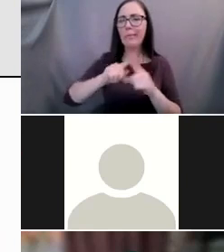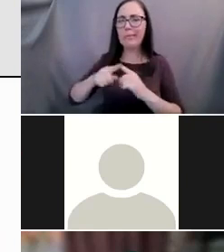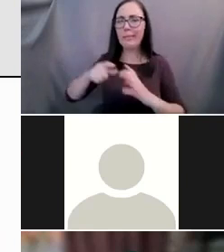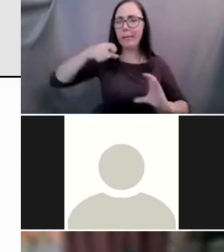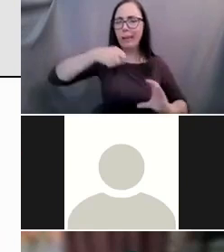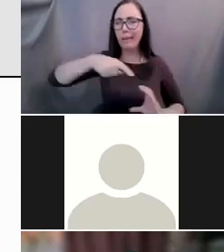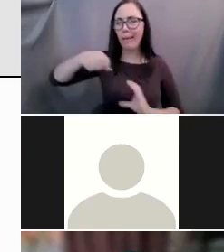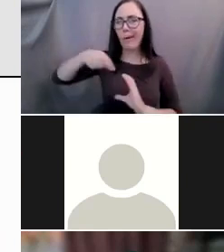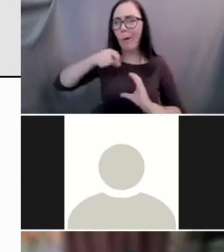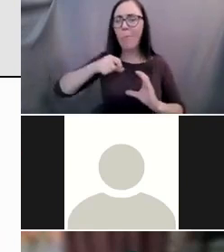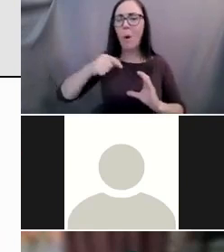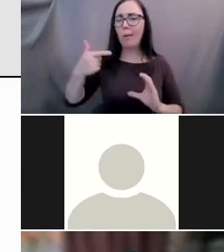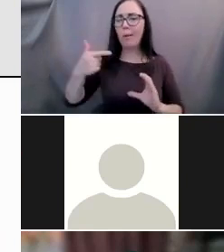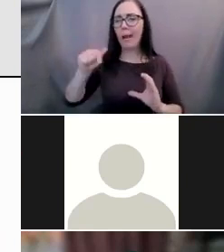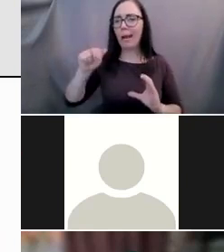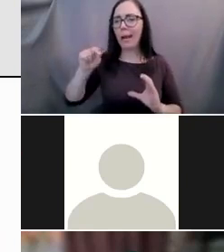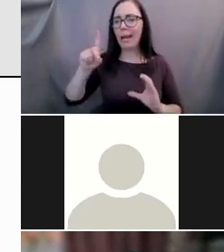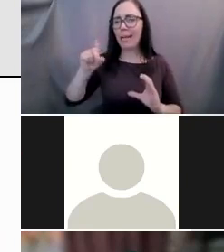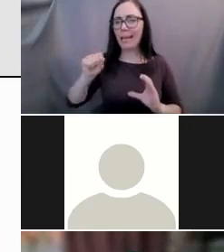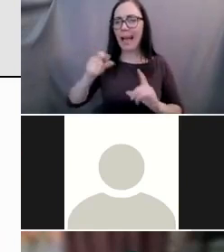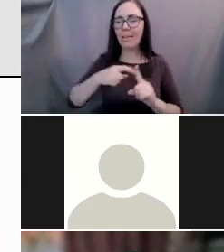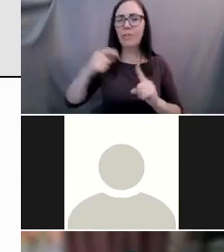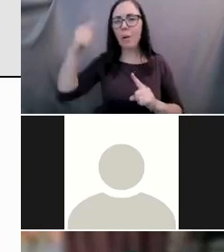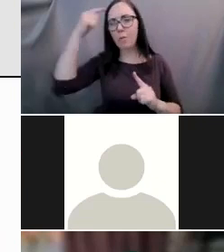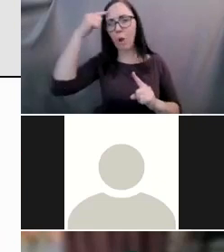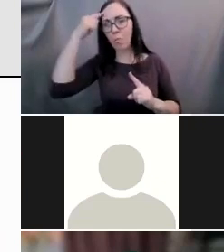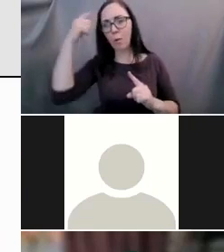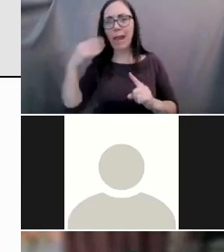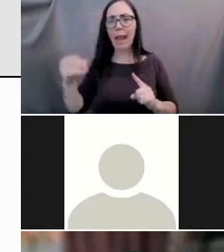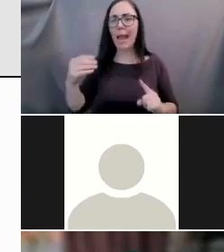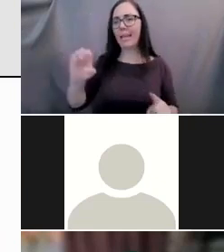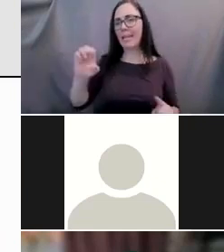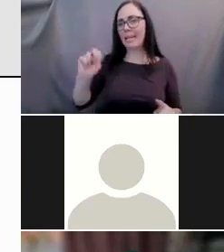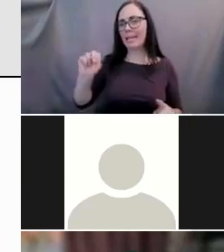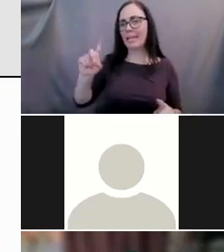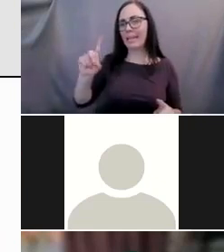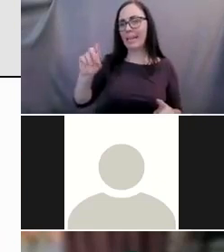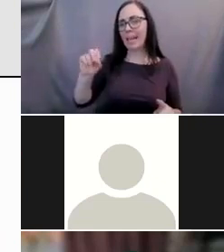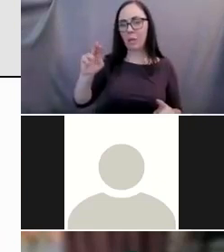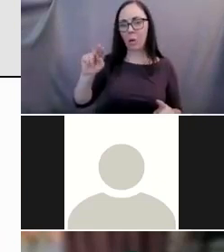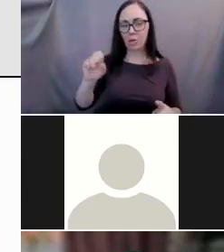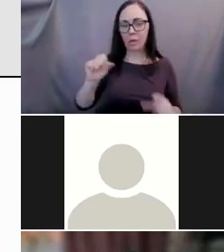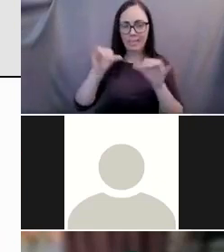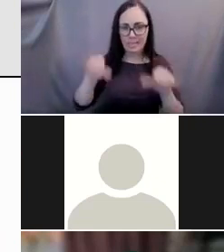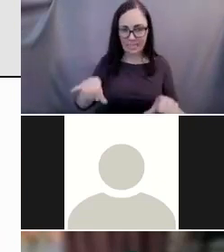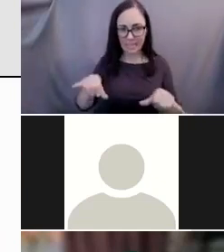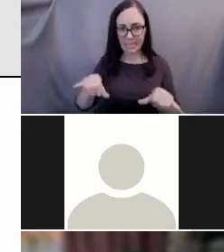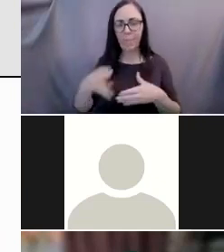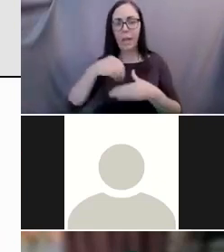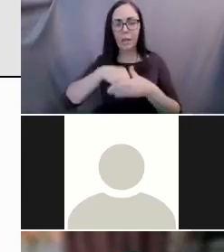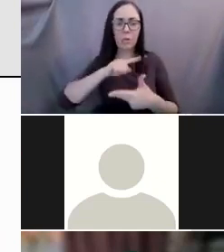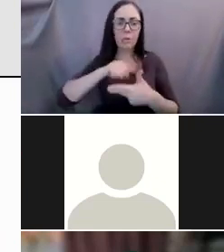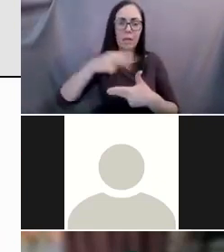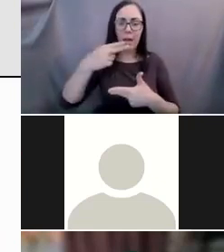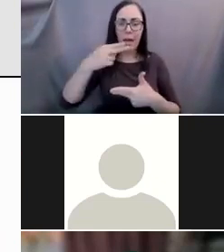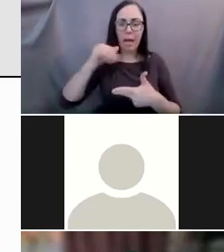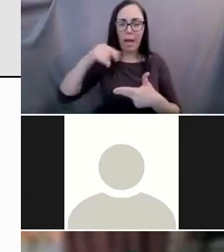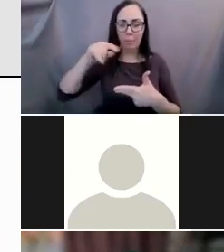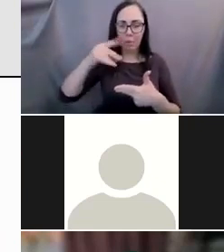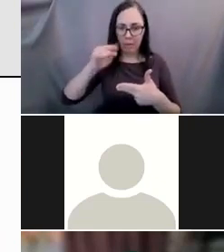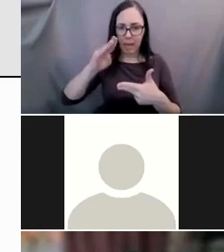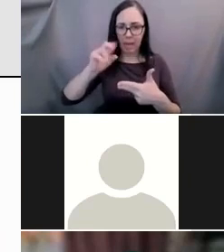endocrine systems, the hypothalamus, pituitary gland, and adrenal glands.